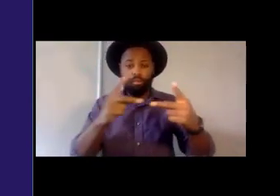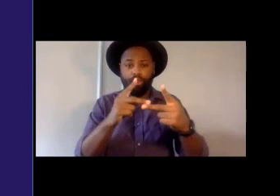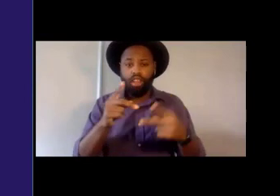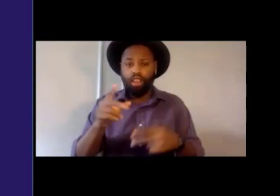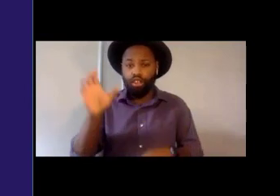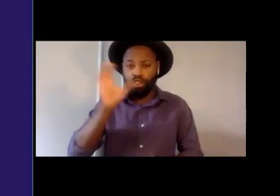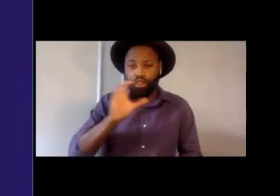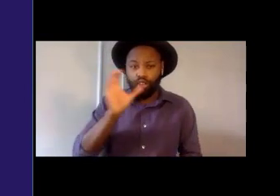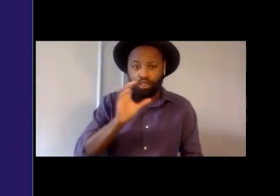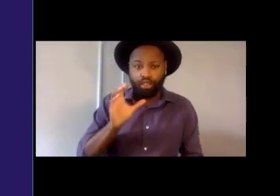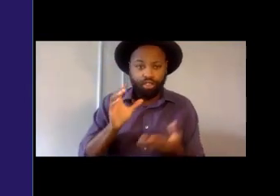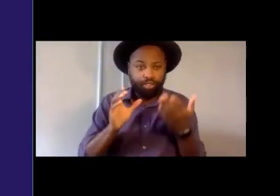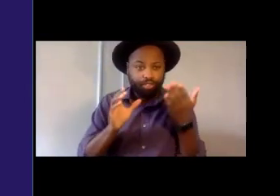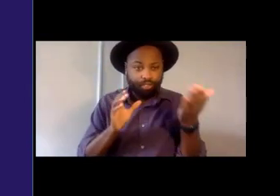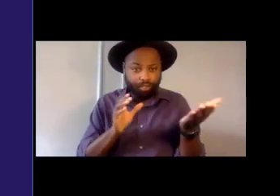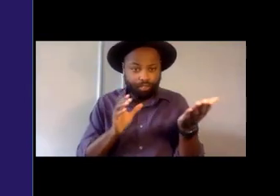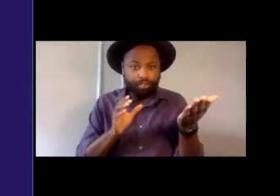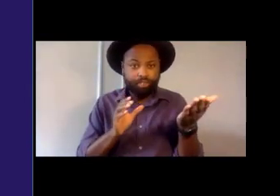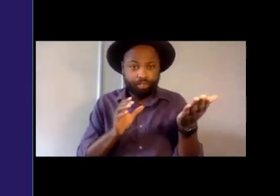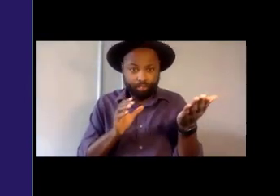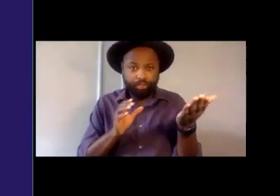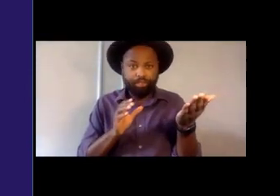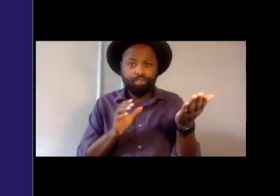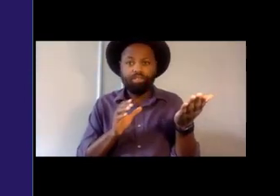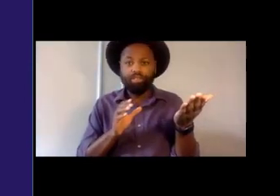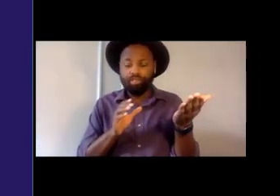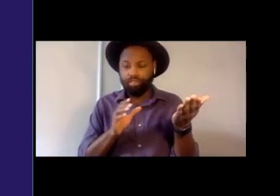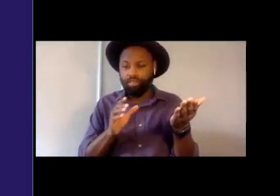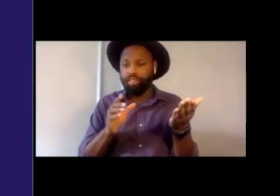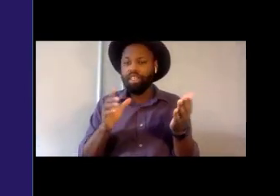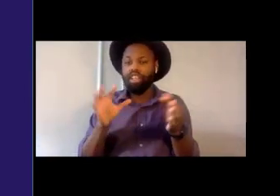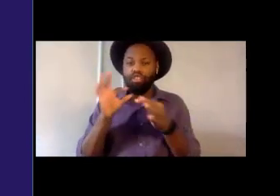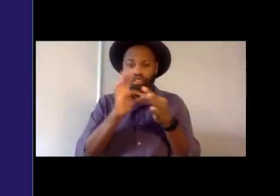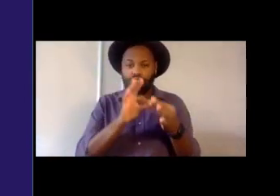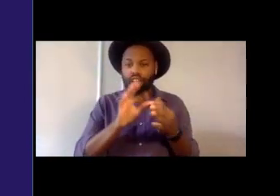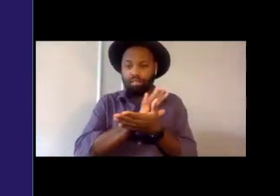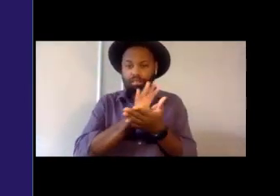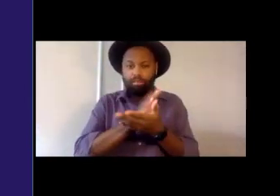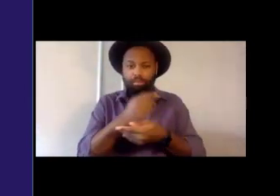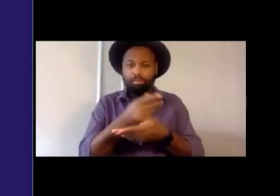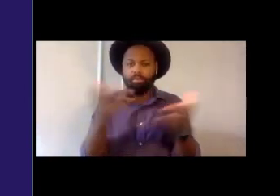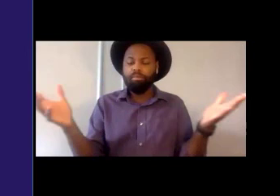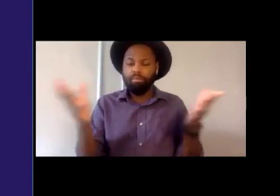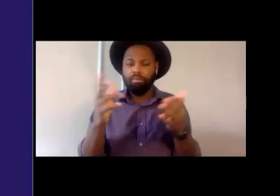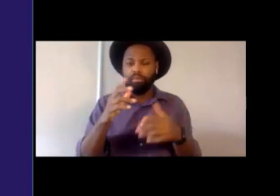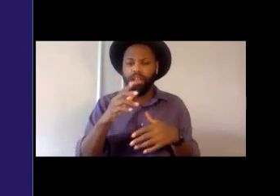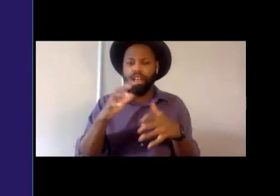a handout from the site Dismantling Racism that is really useful.